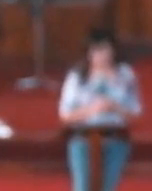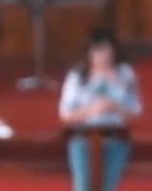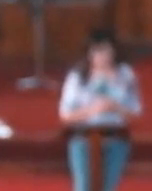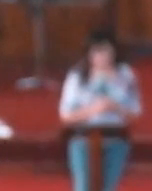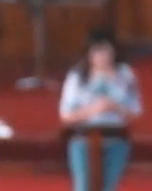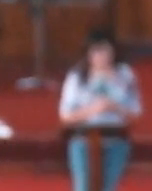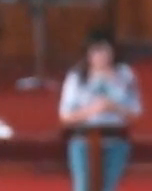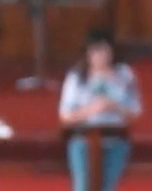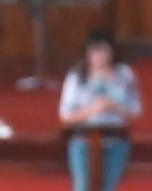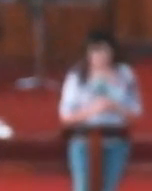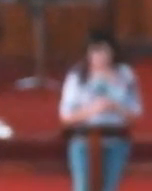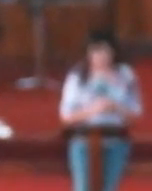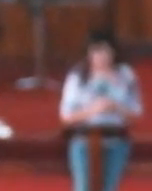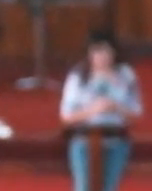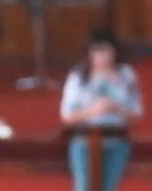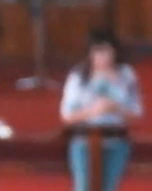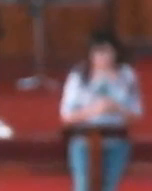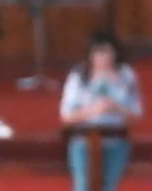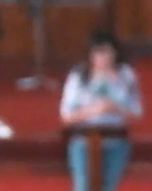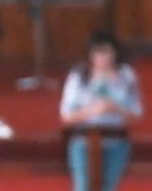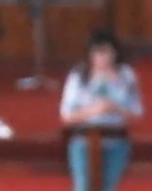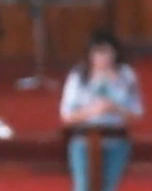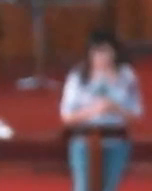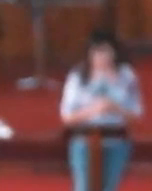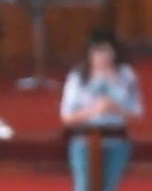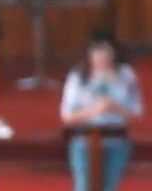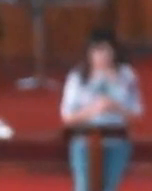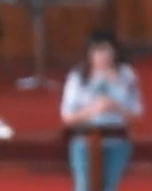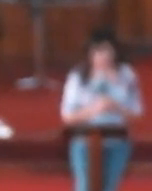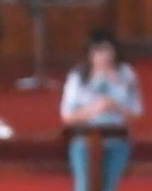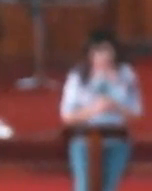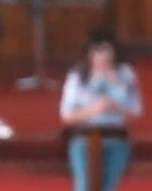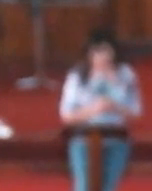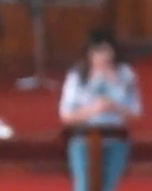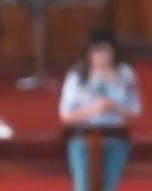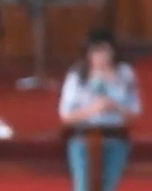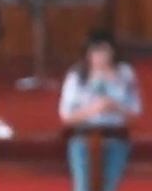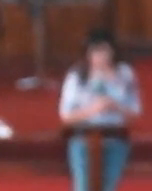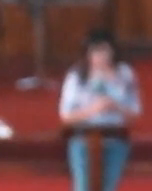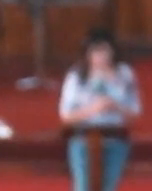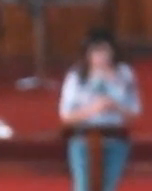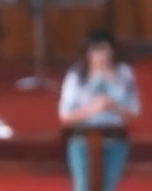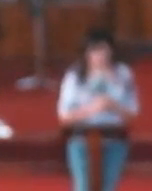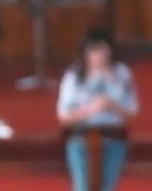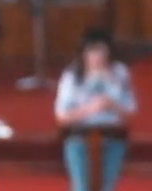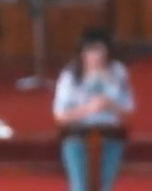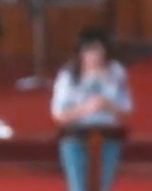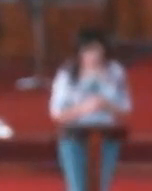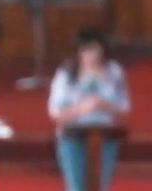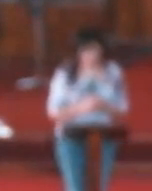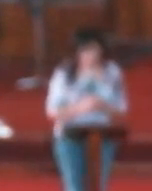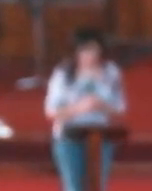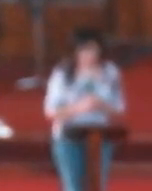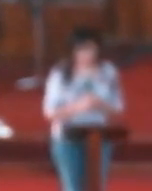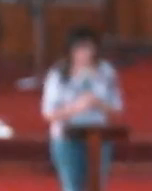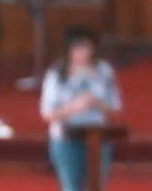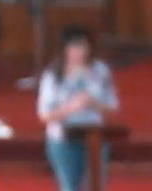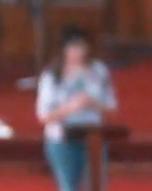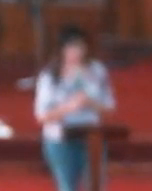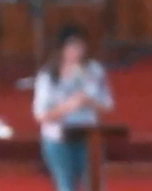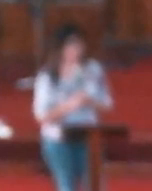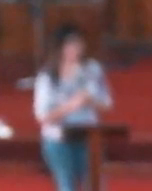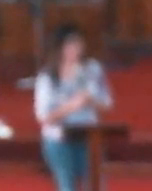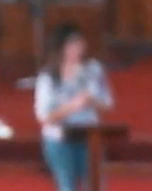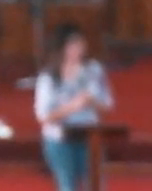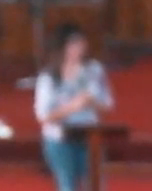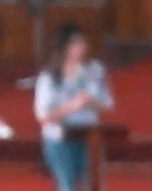James 4:3 says, when you ask, you do not receive because you ask with wrong motives, that you may spend what you get on your